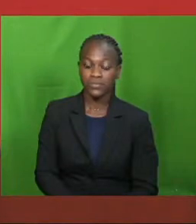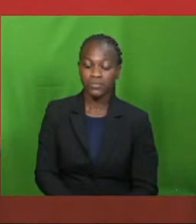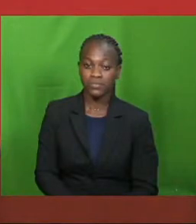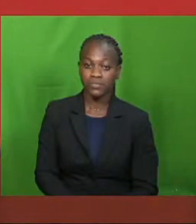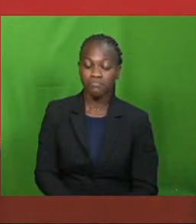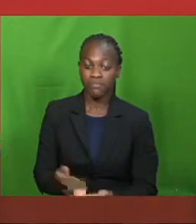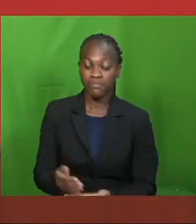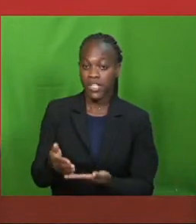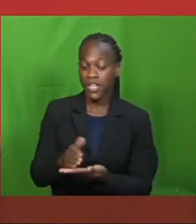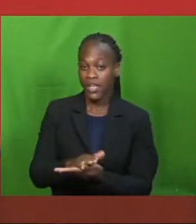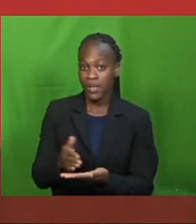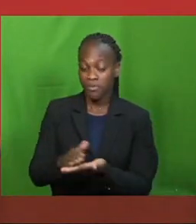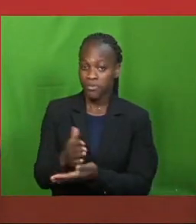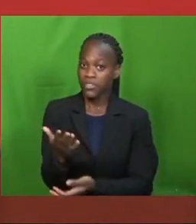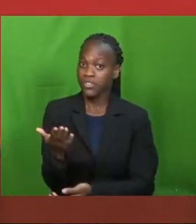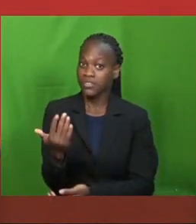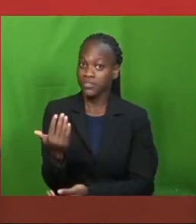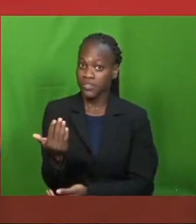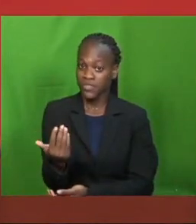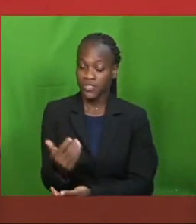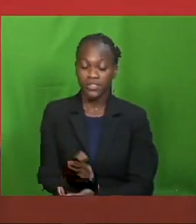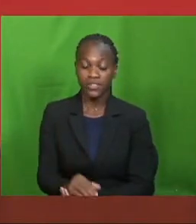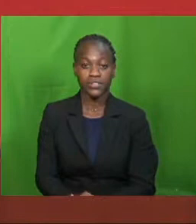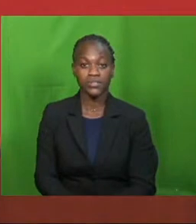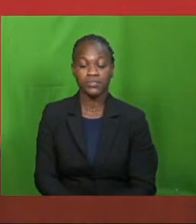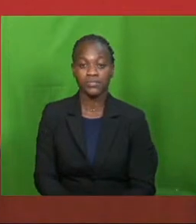Page number 15.